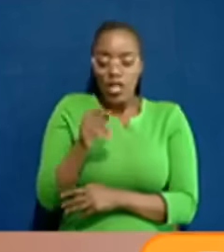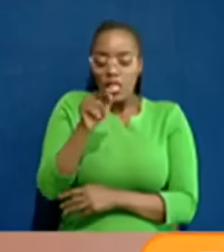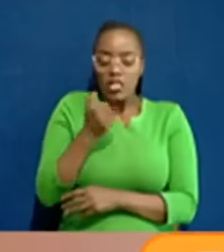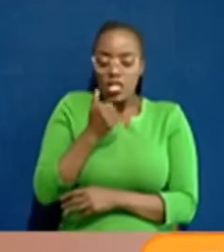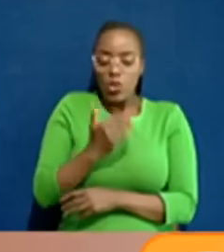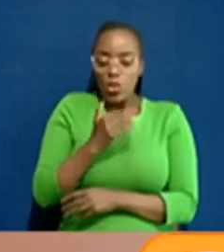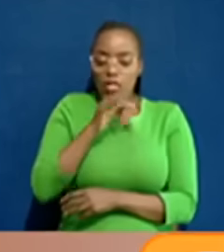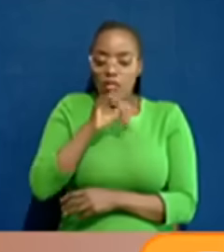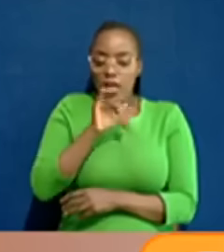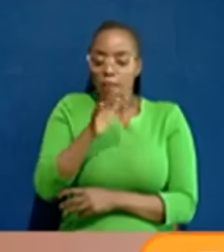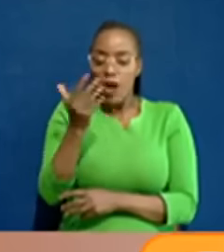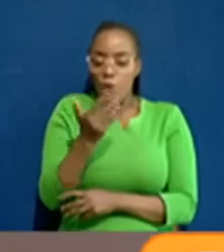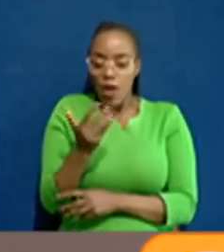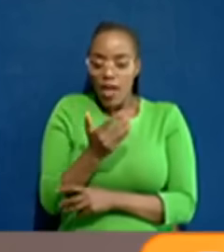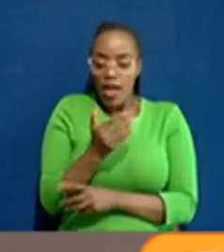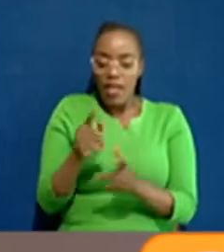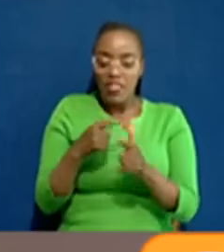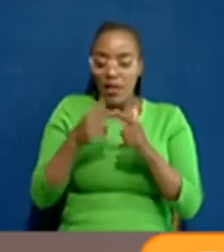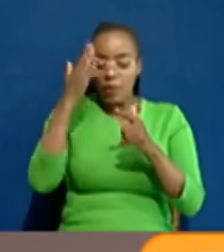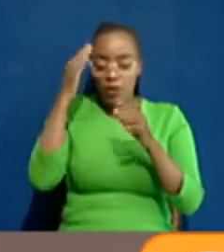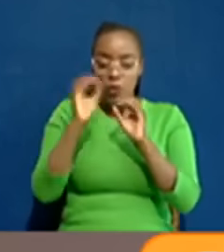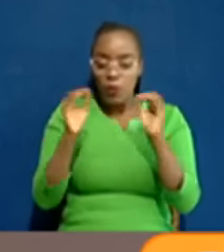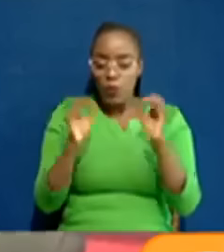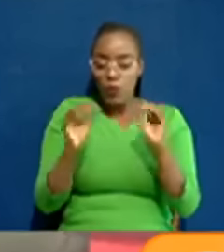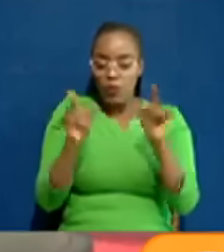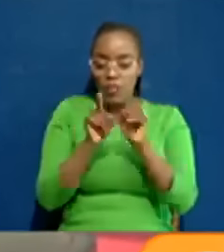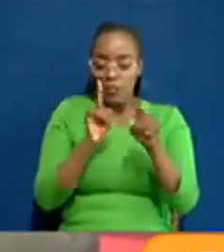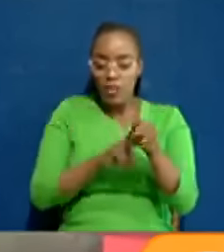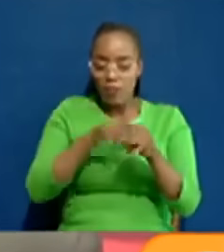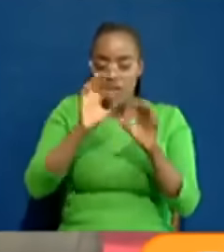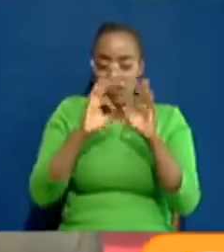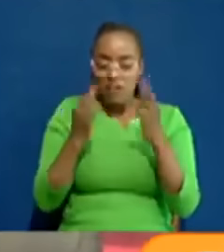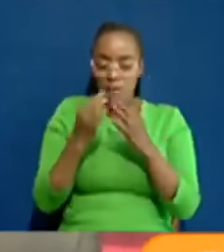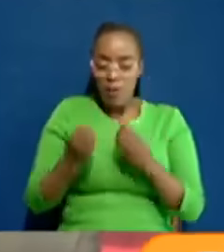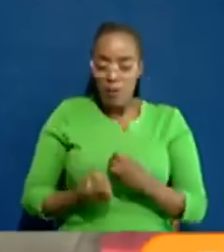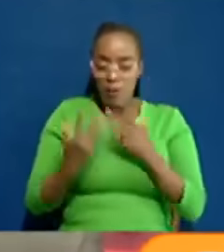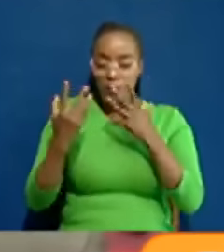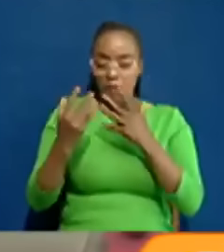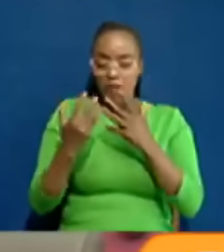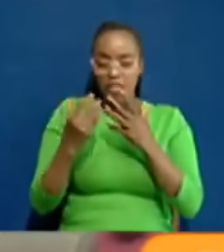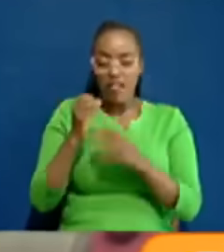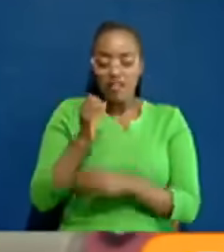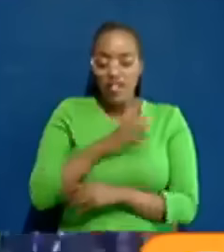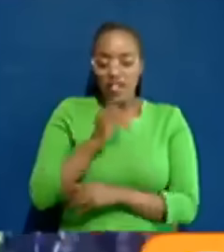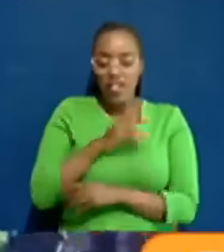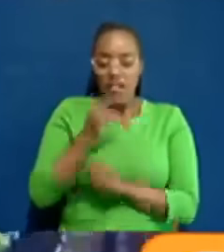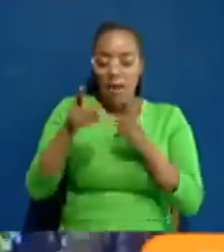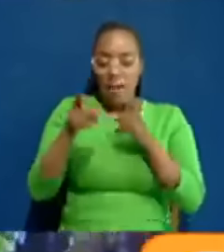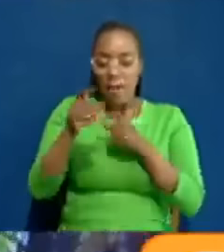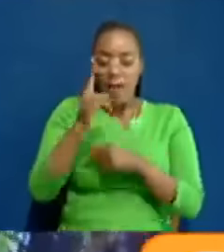his son David remains unknown, even as family expressed fears over the attack on their home.